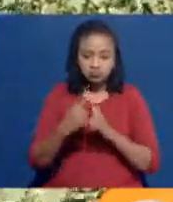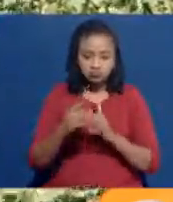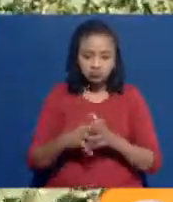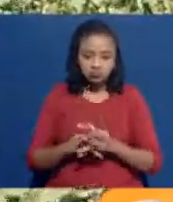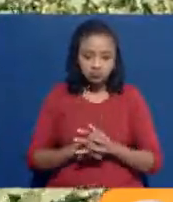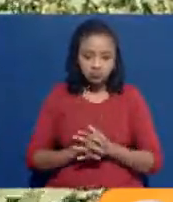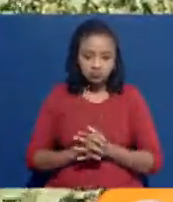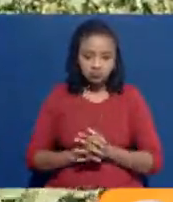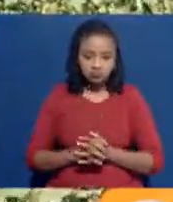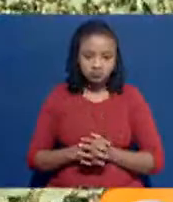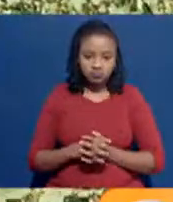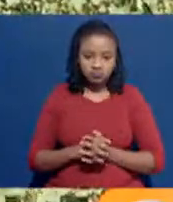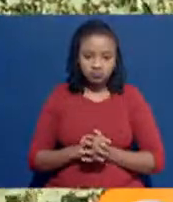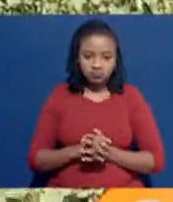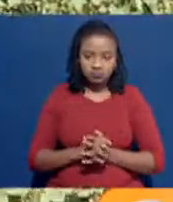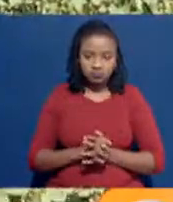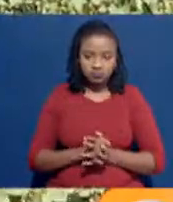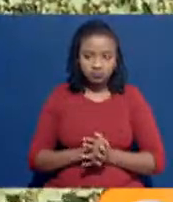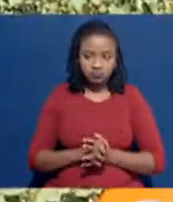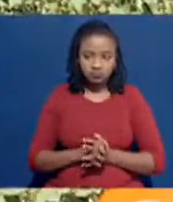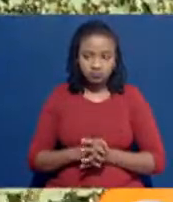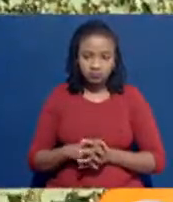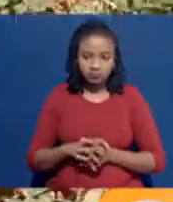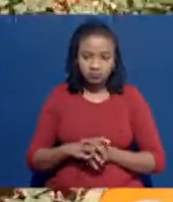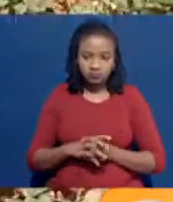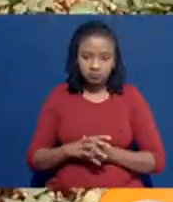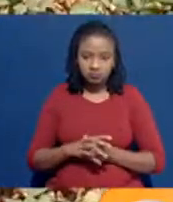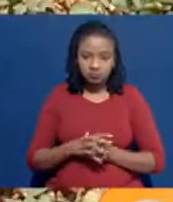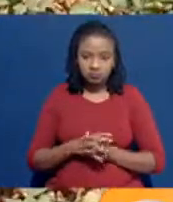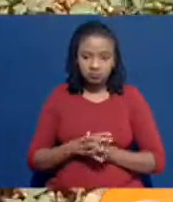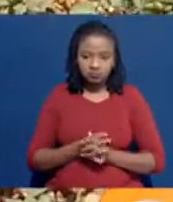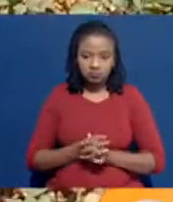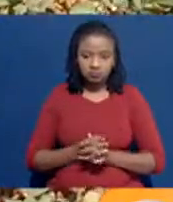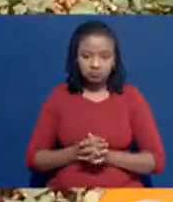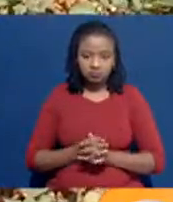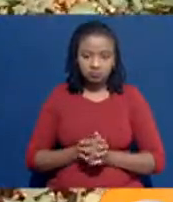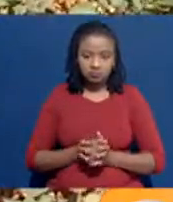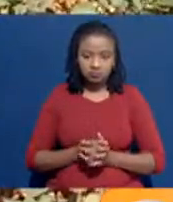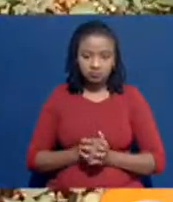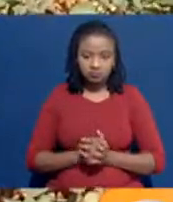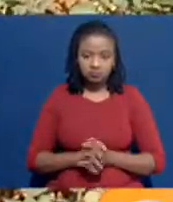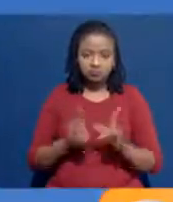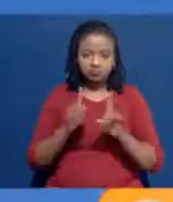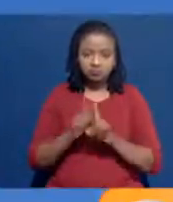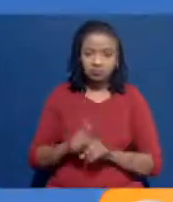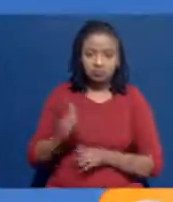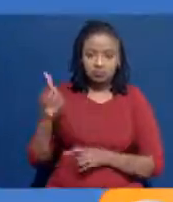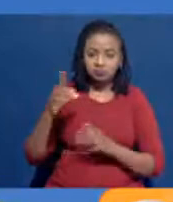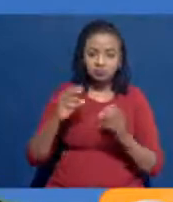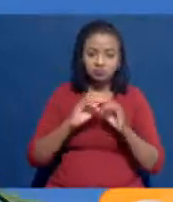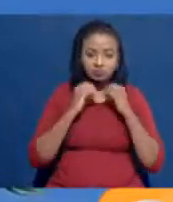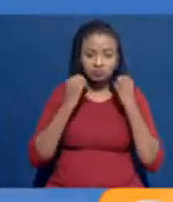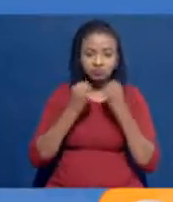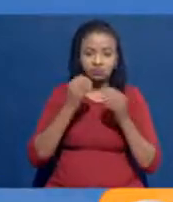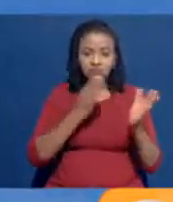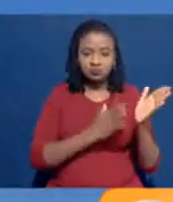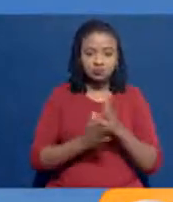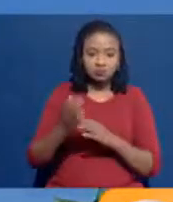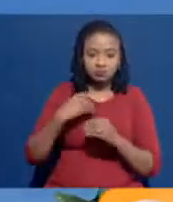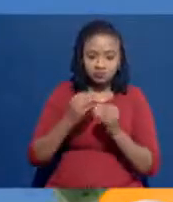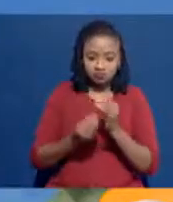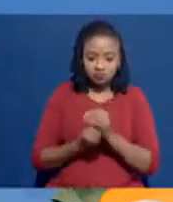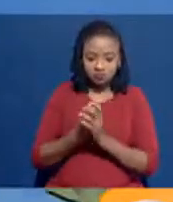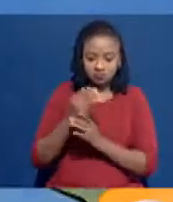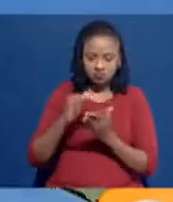after cotton was introduced. I think that is a real plus. The organization plans to grow more certified seeds from